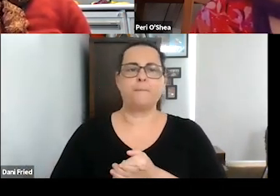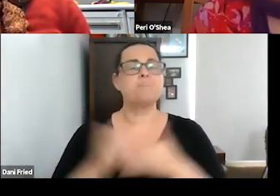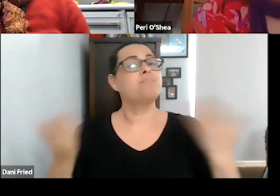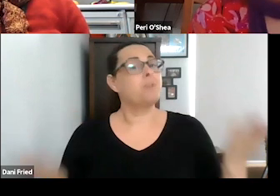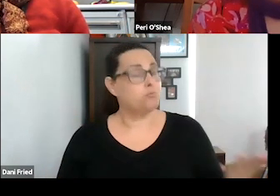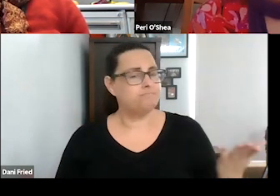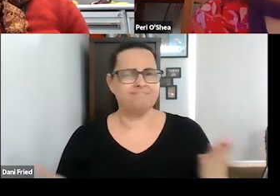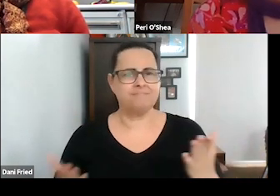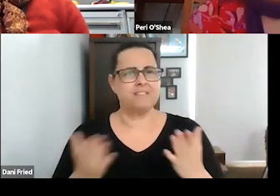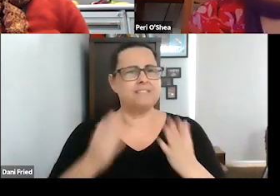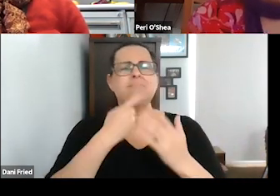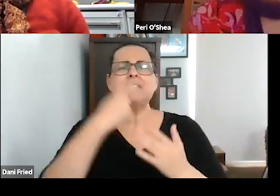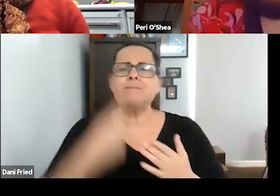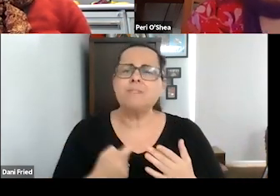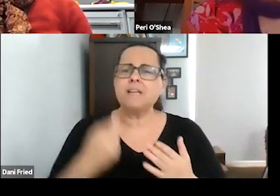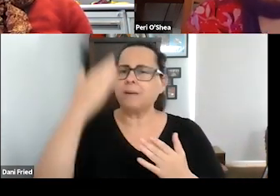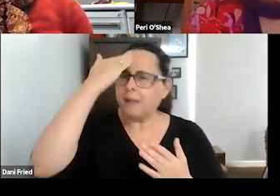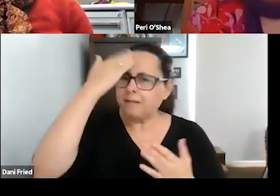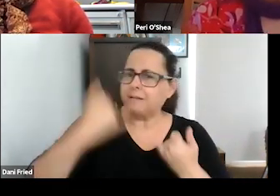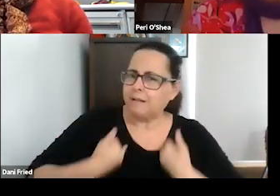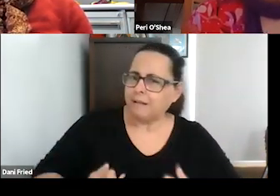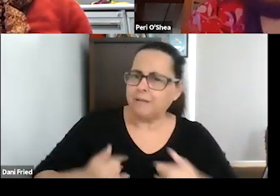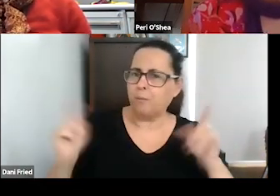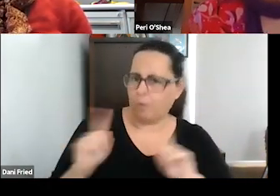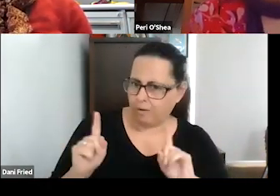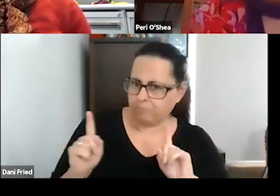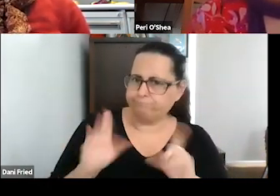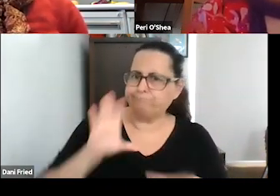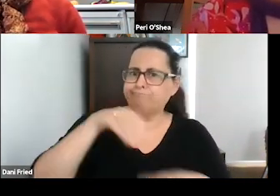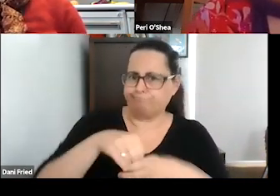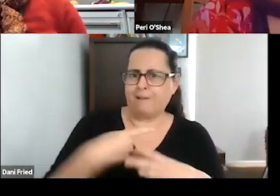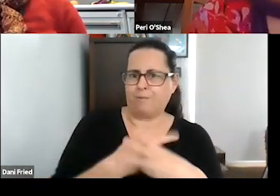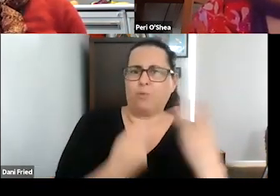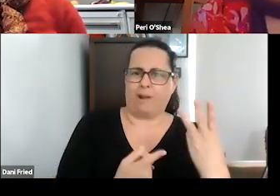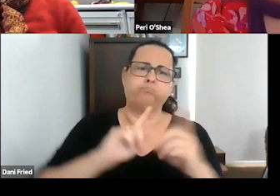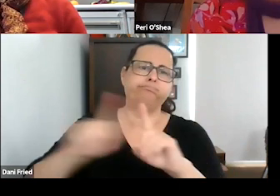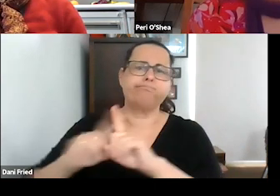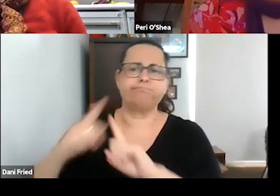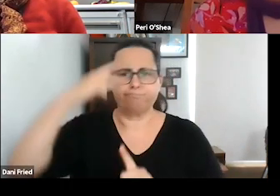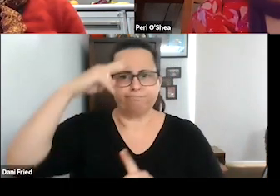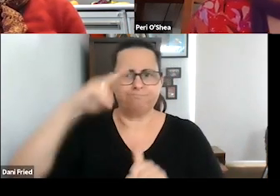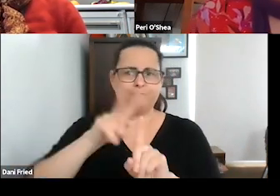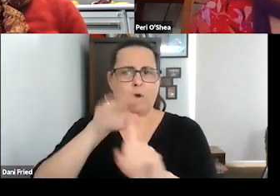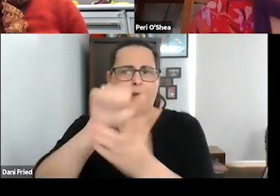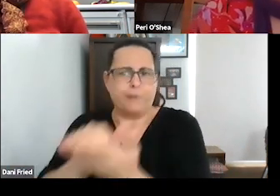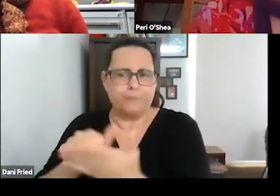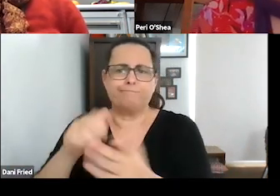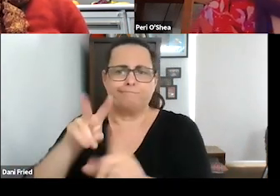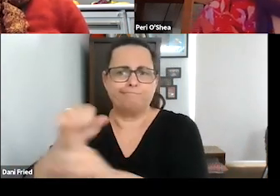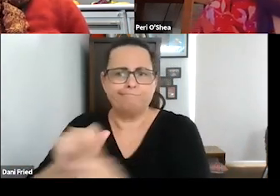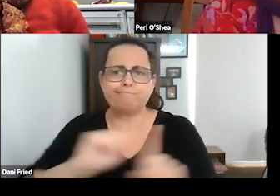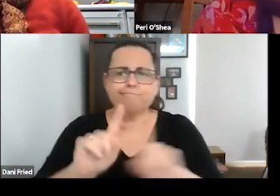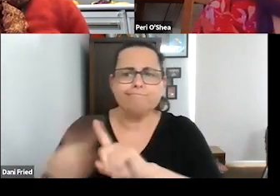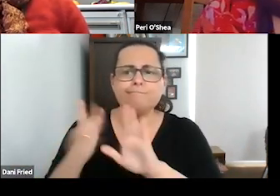So what do we mean by severe mental illness? Well, there's many diagnoses or many definitions,